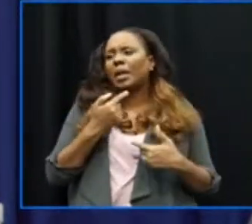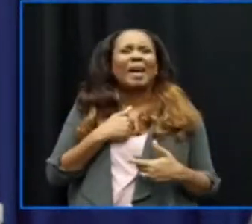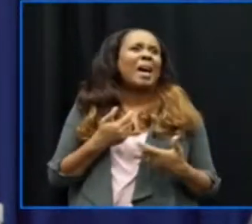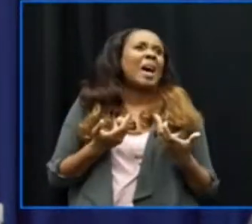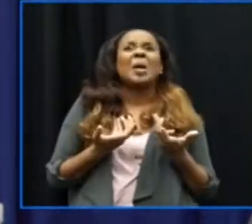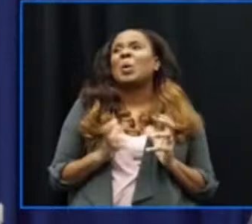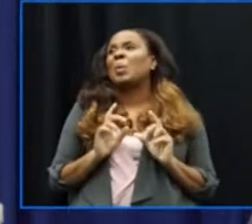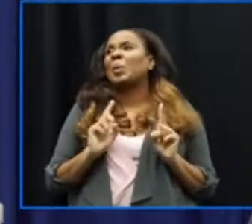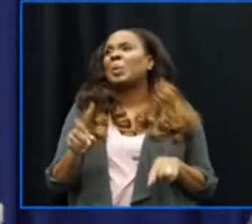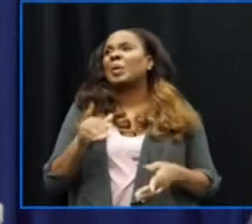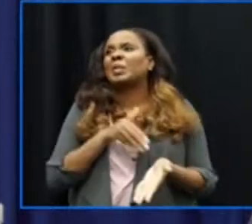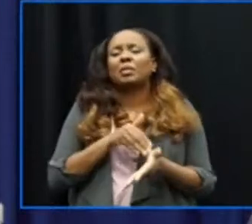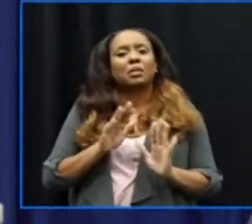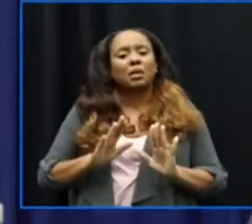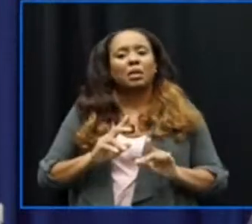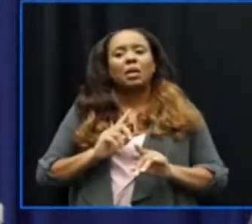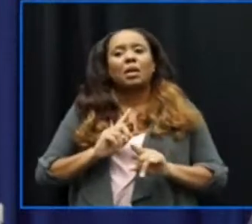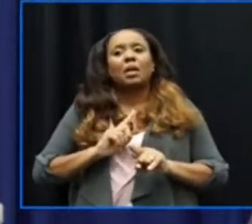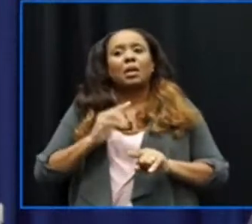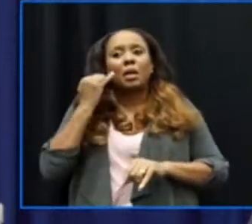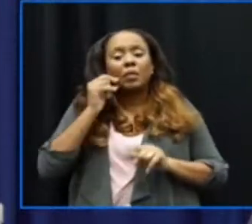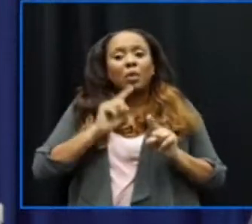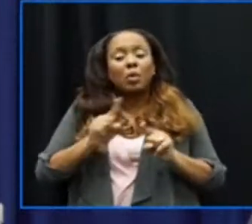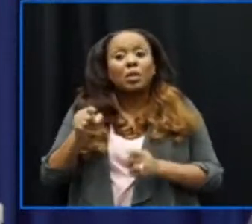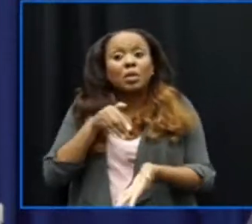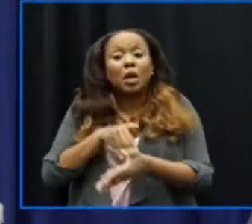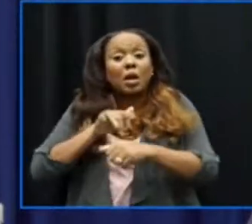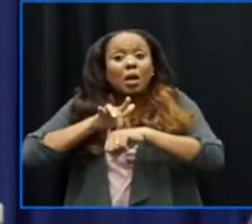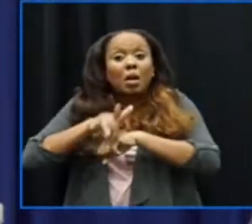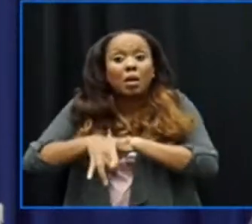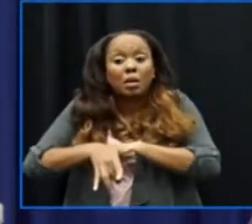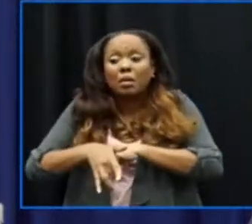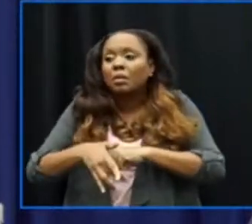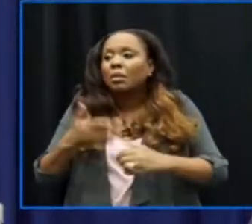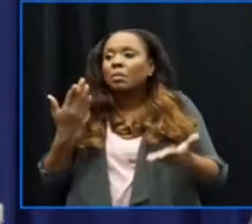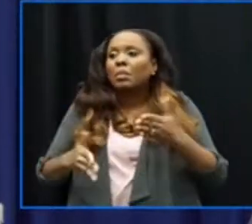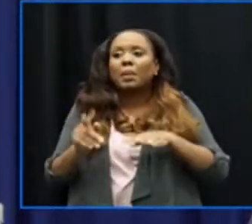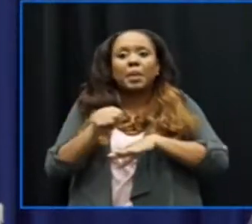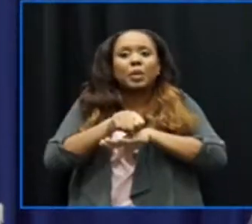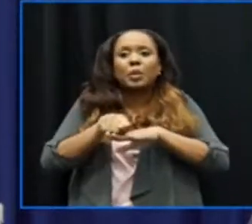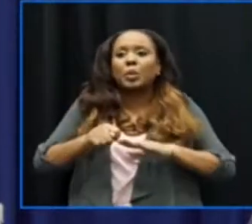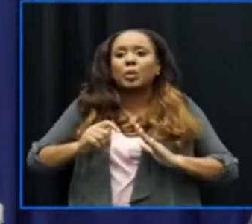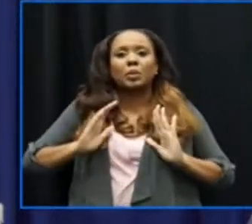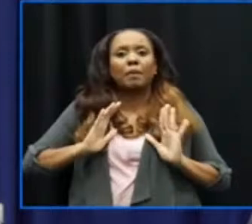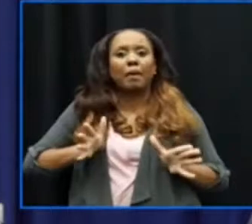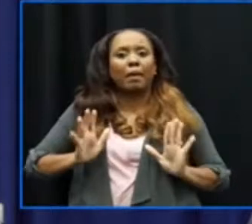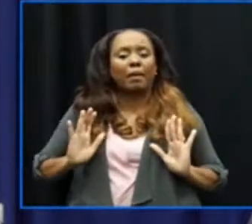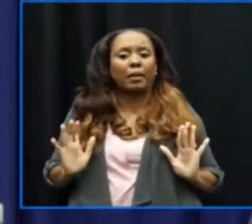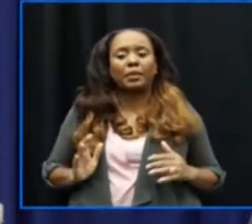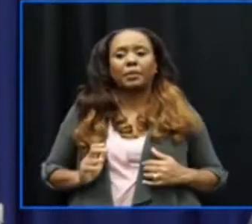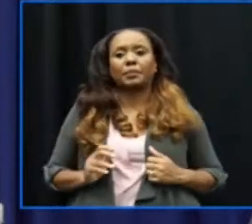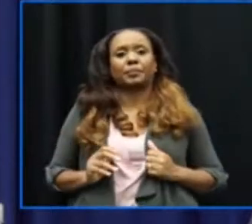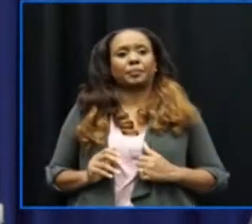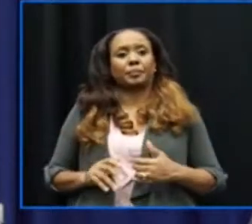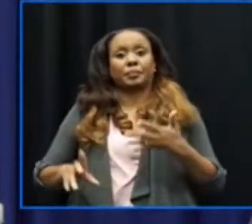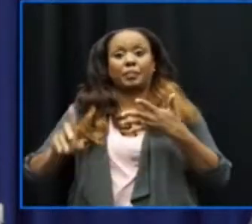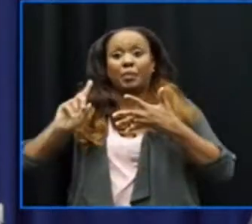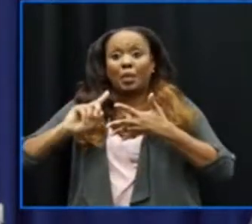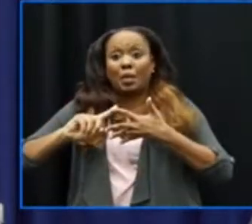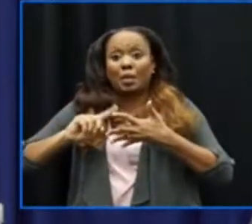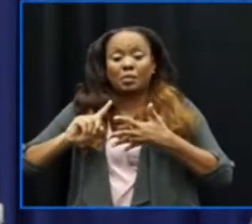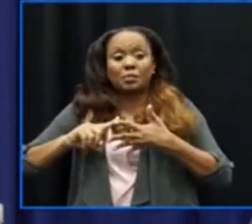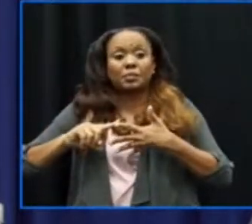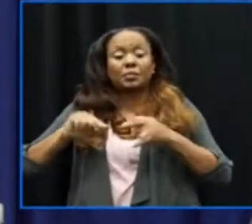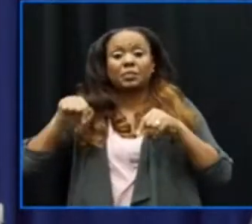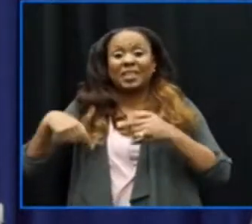So early, timely intervention is critical. Secondly, that this is about the